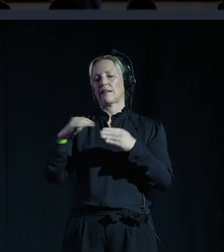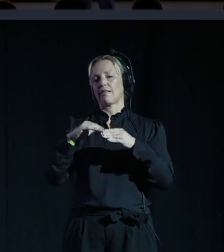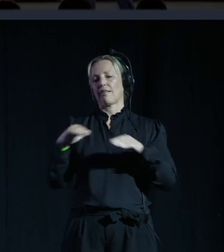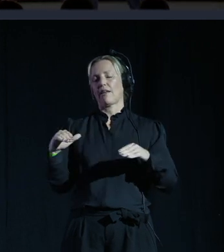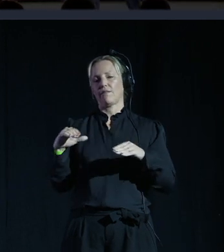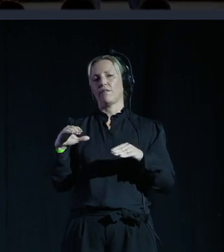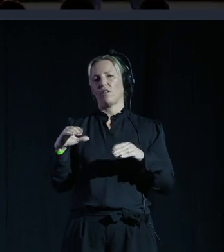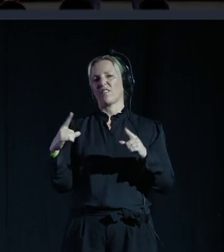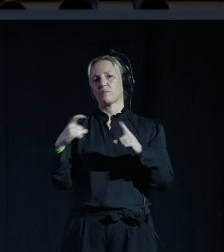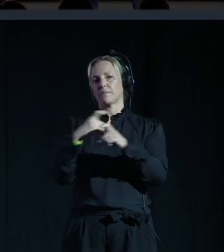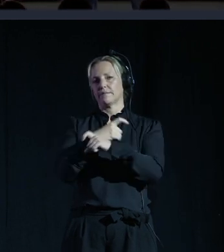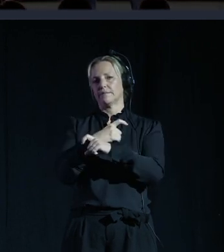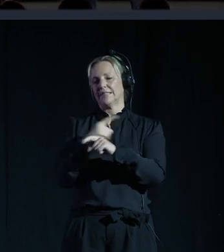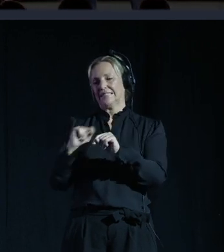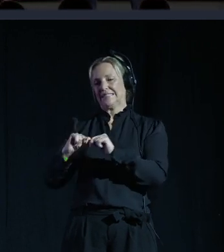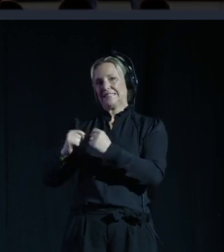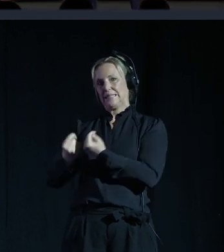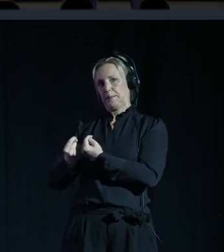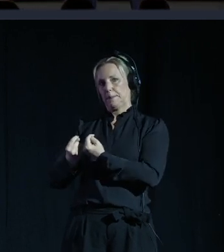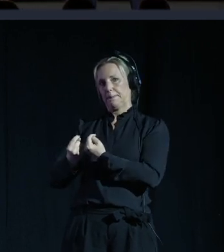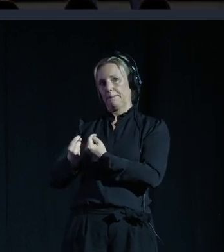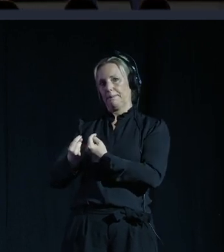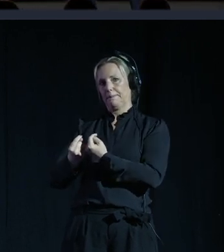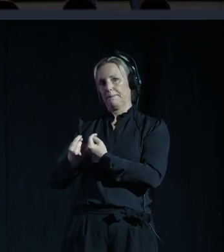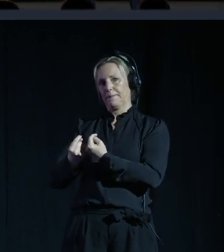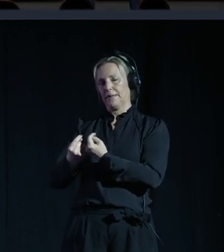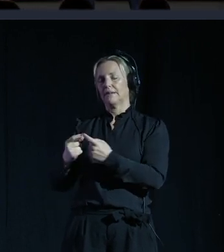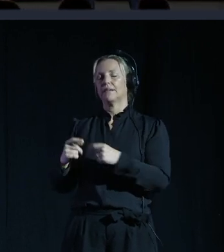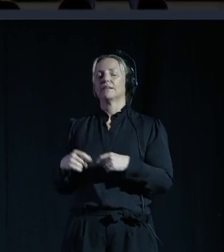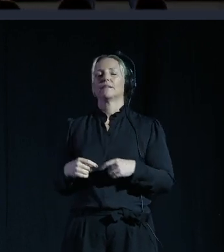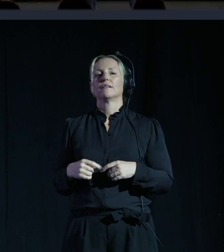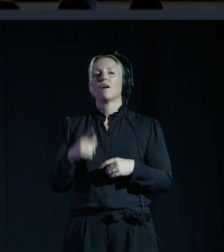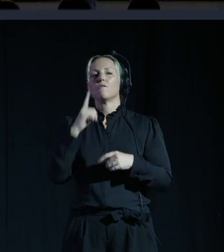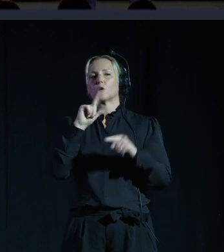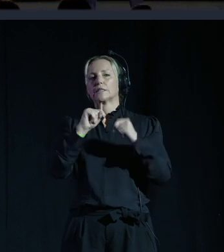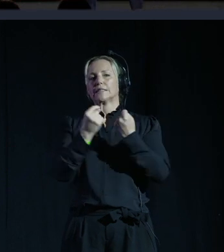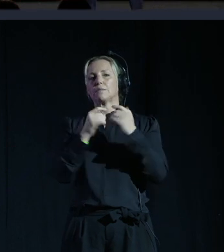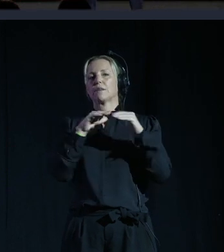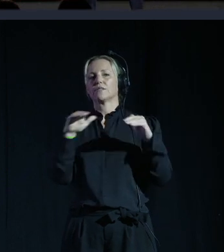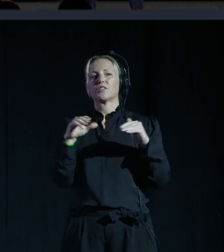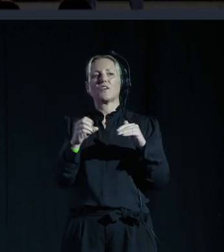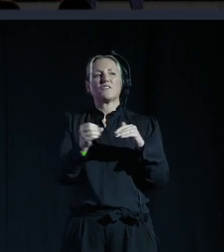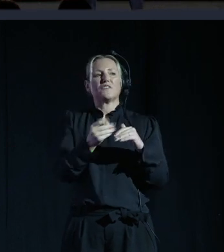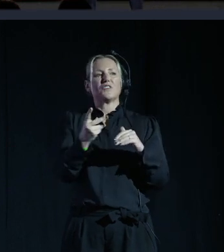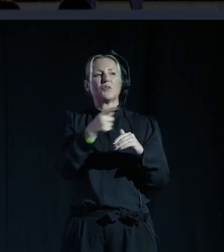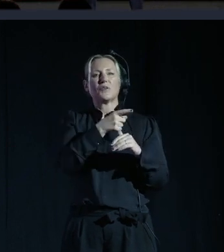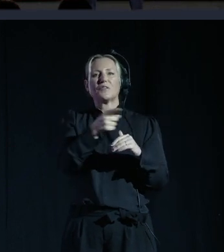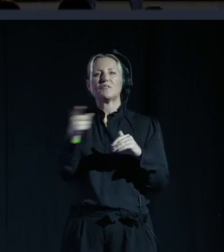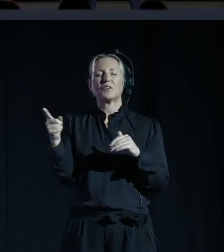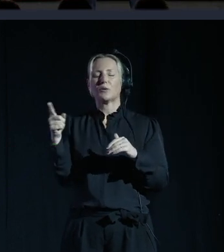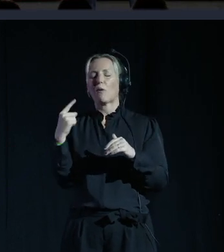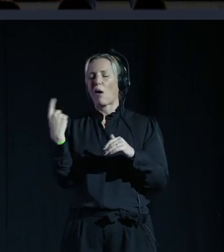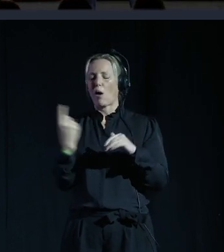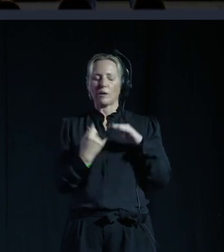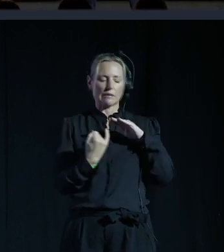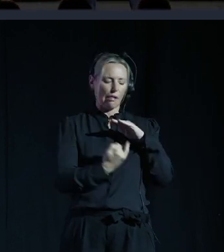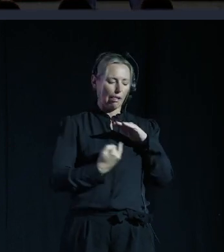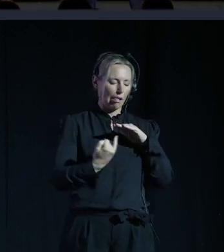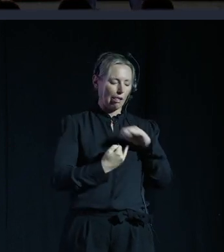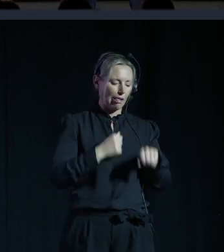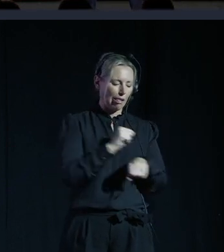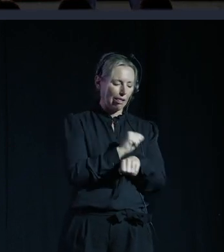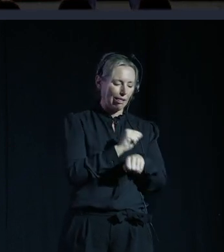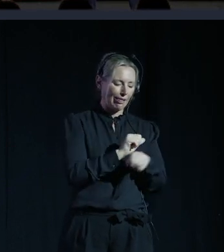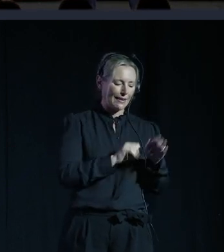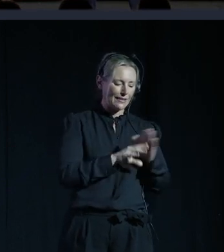level. Now, the fact is, there are a few lone wolves of you out there that are always developing alone, but